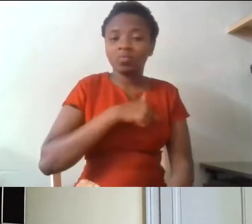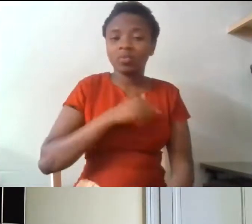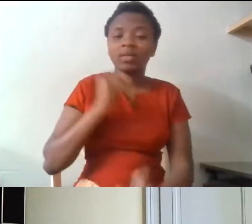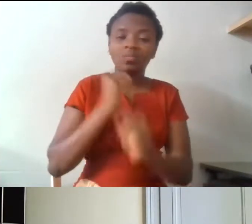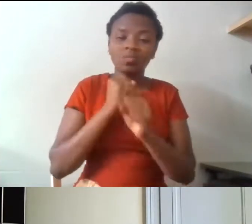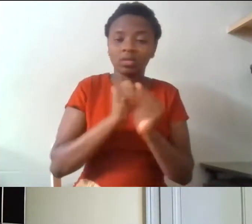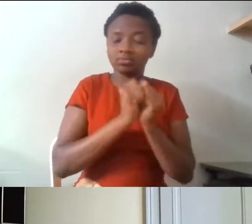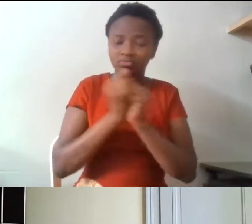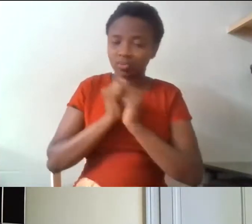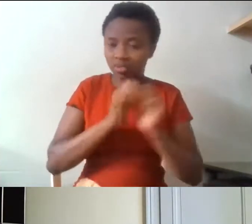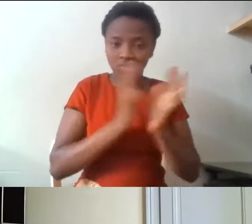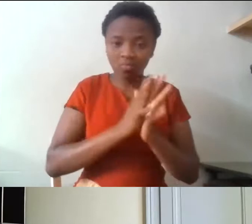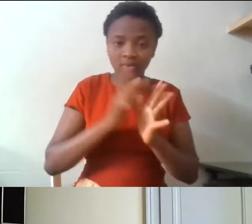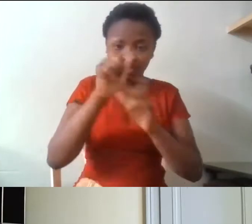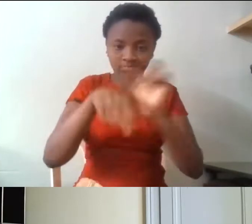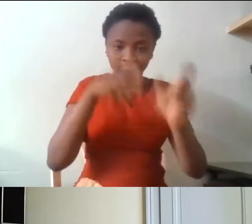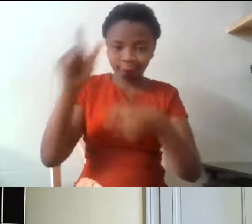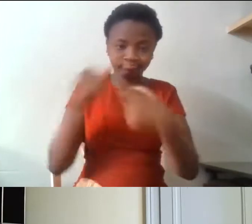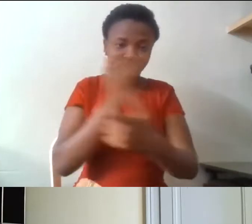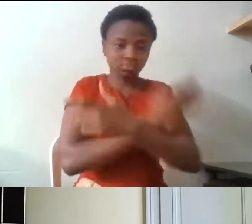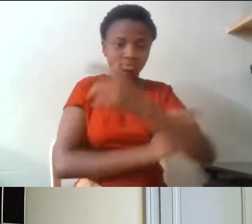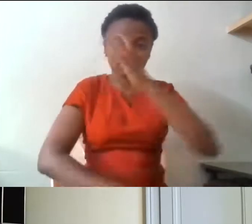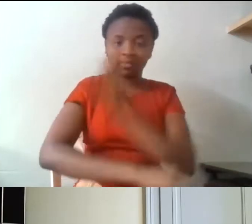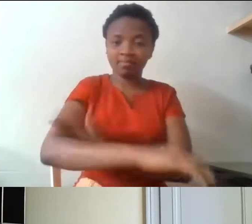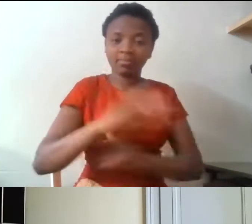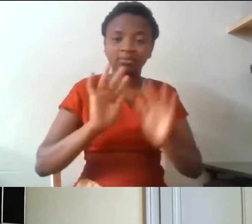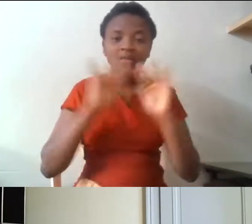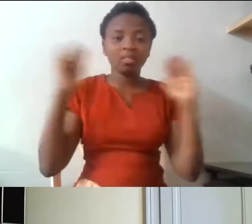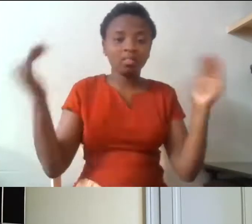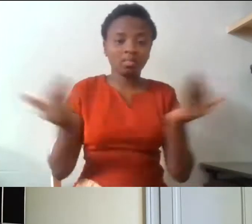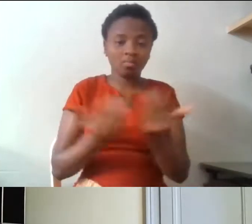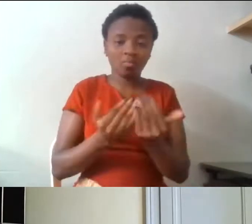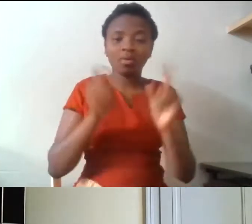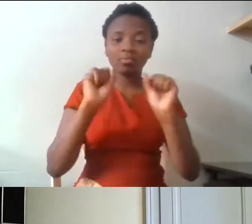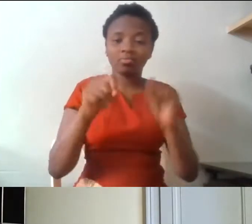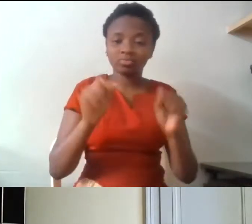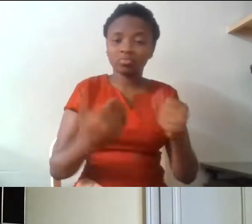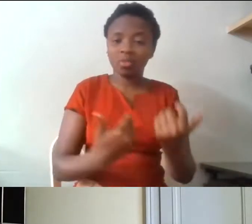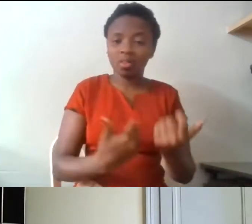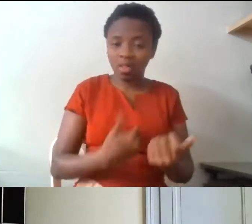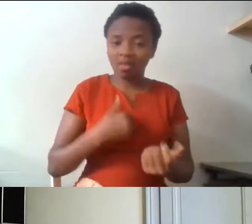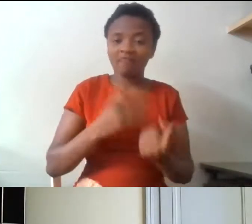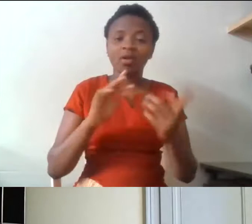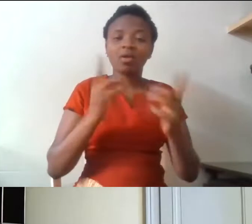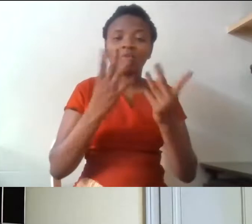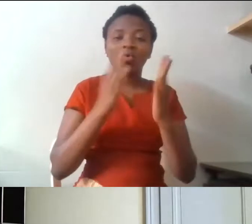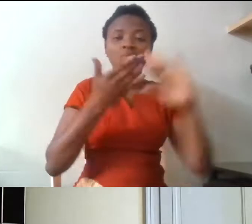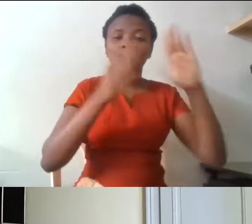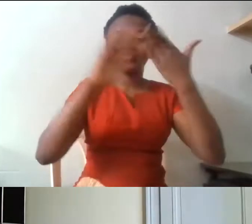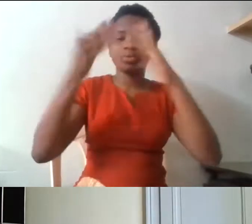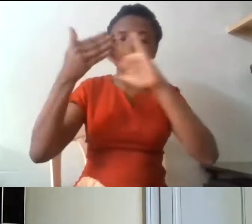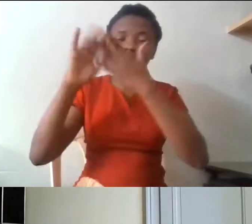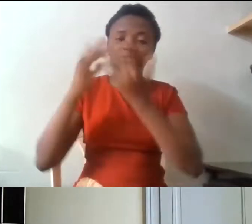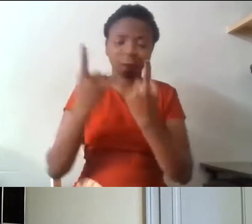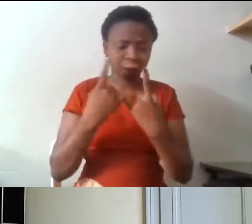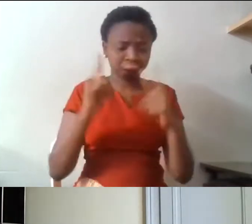cycle of poverty and disability, and to build inclusive communities where everyone can enjoy their human rights and fulfill